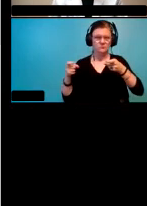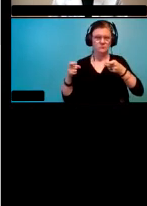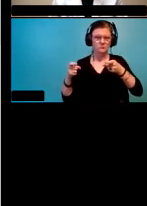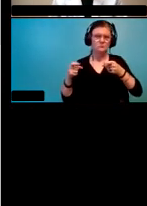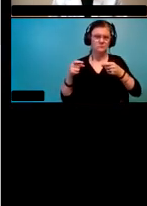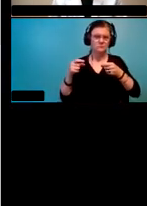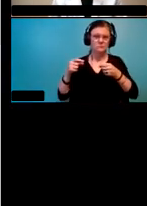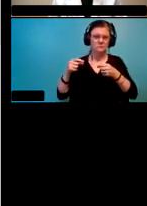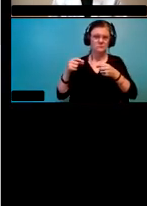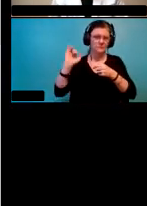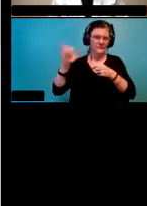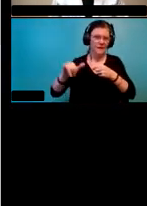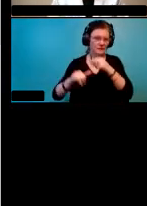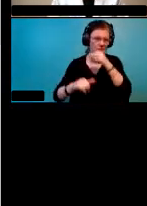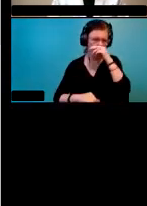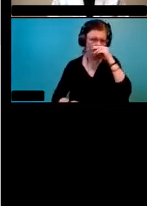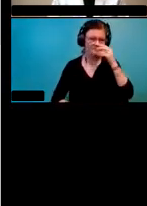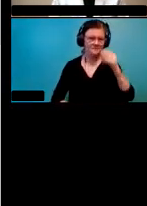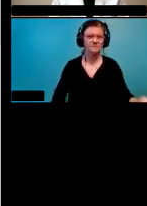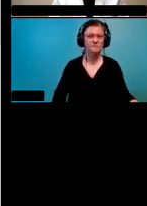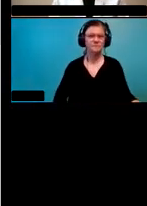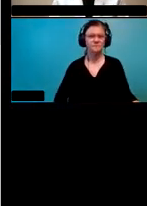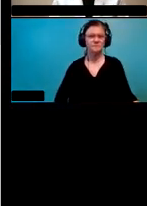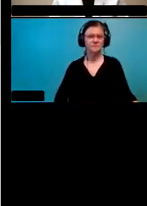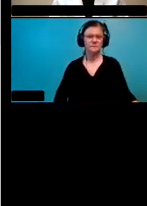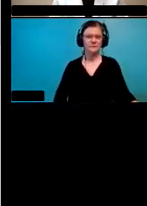brain stimulator.